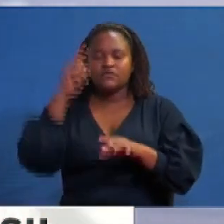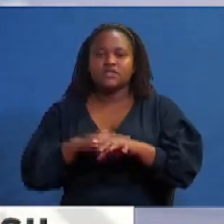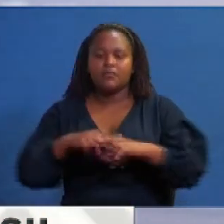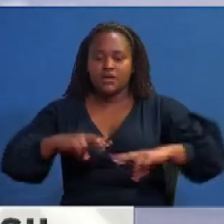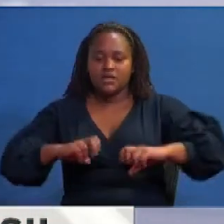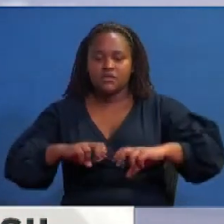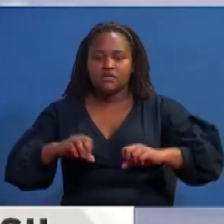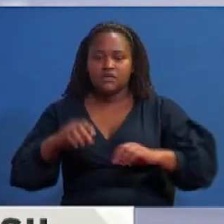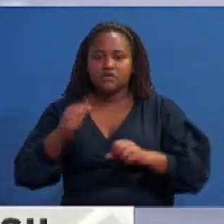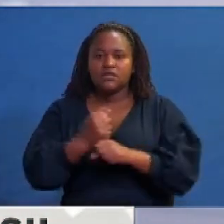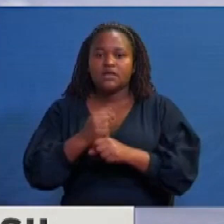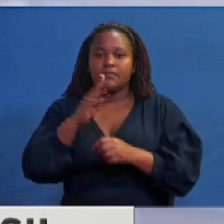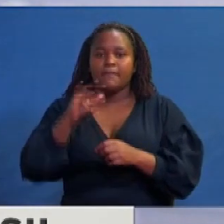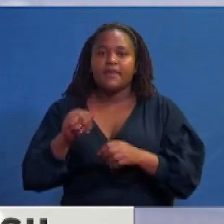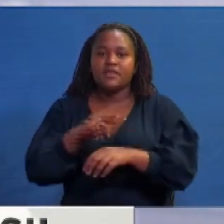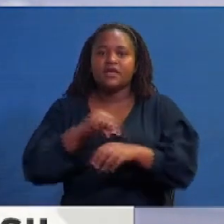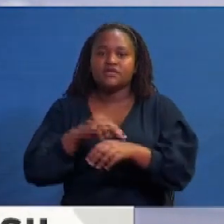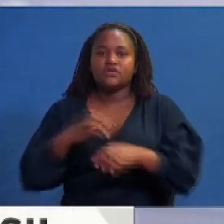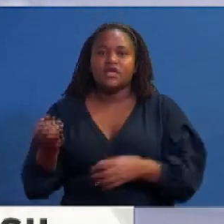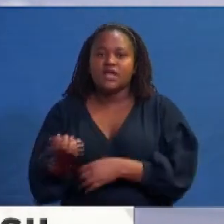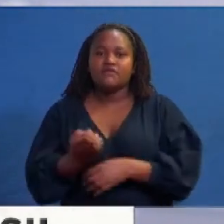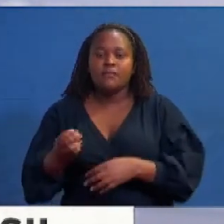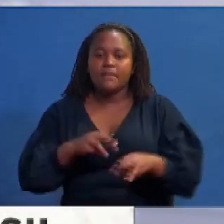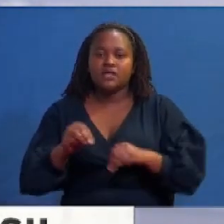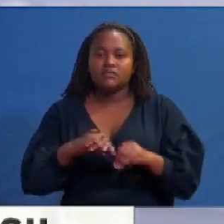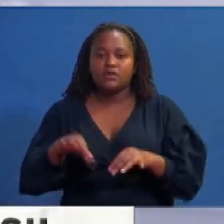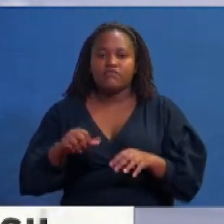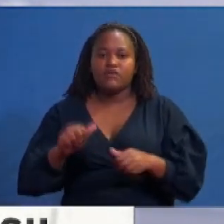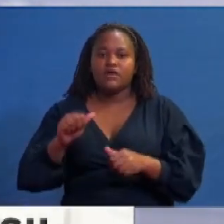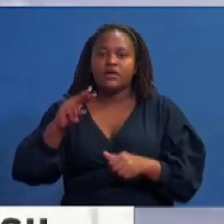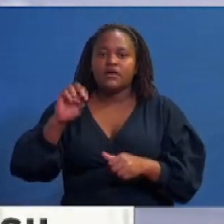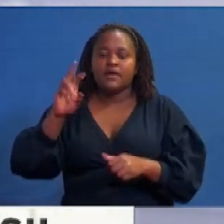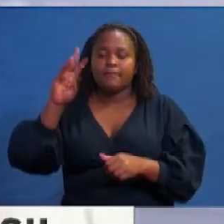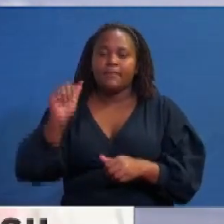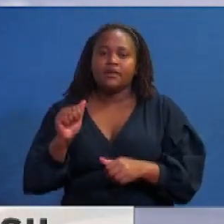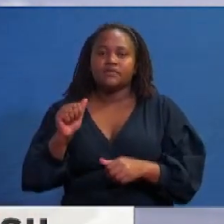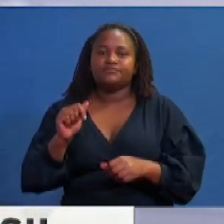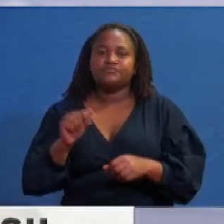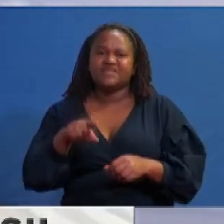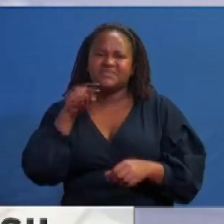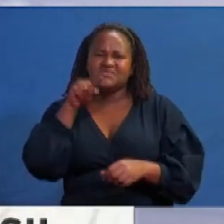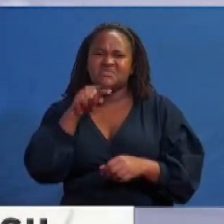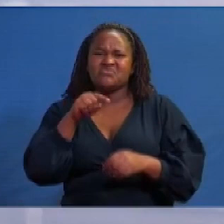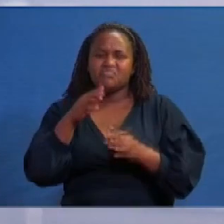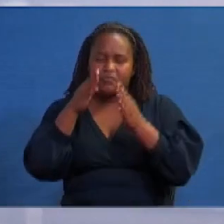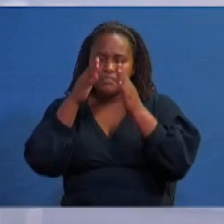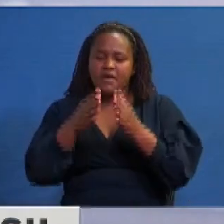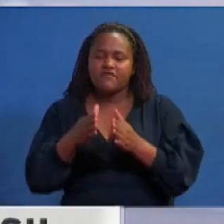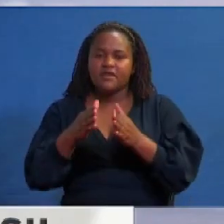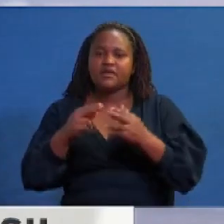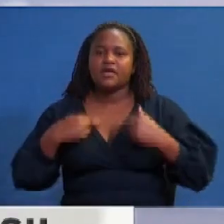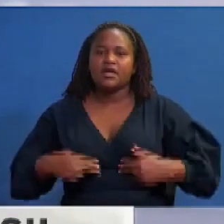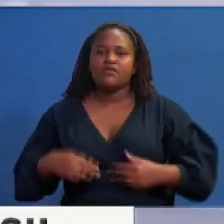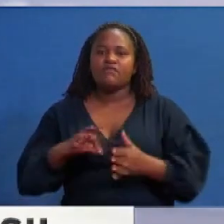inspection conducted by the National Environmental Management Authority, NEMA. While NEMA accused private health facilities